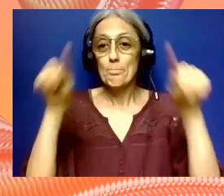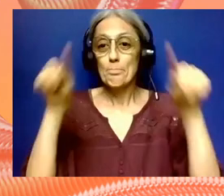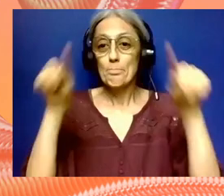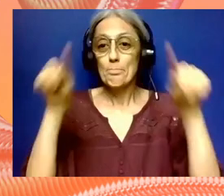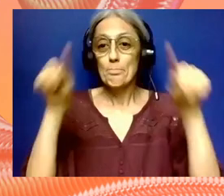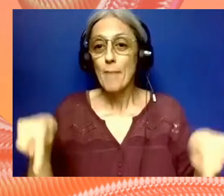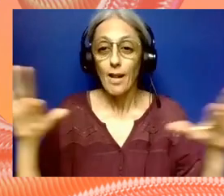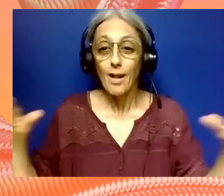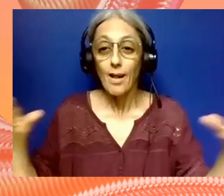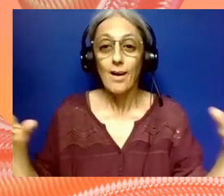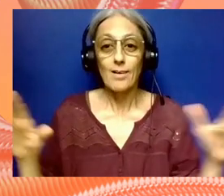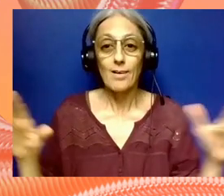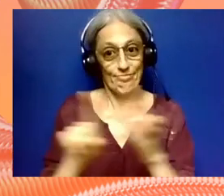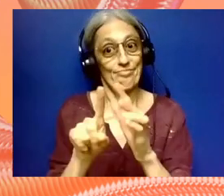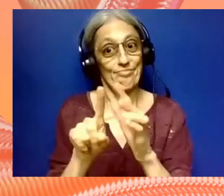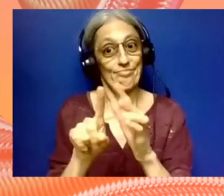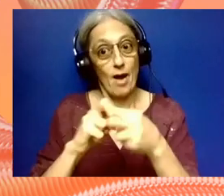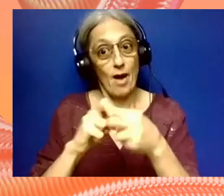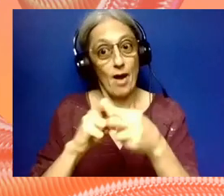got this